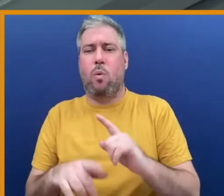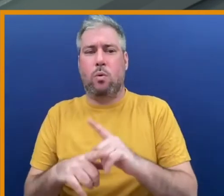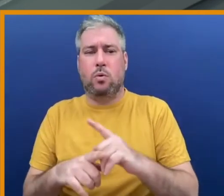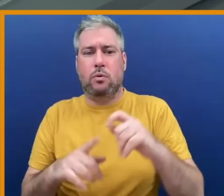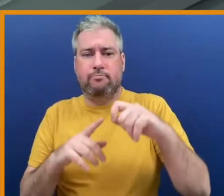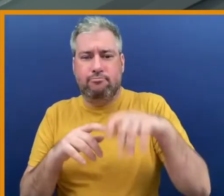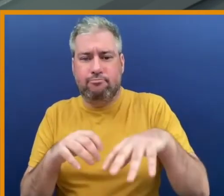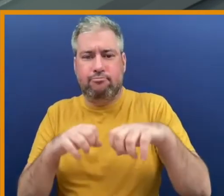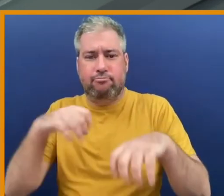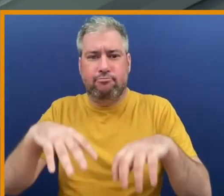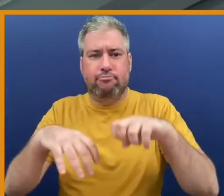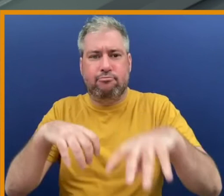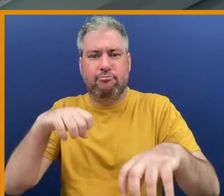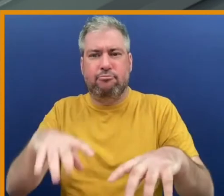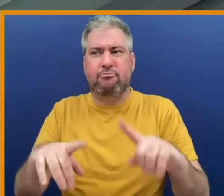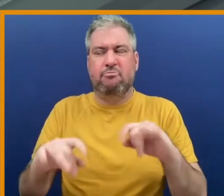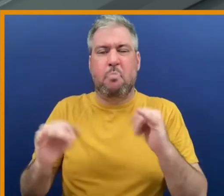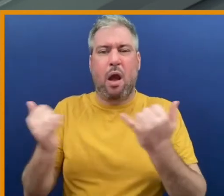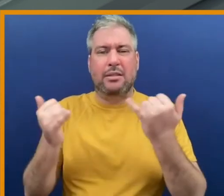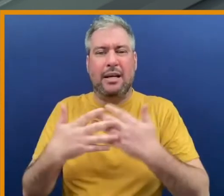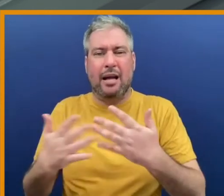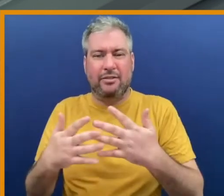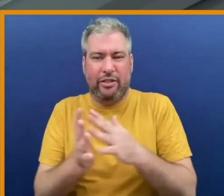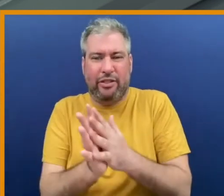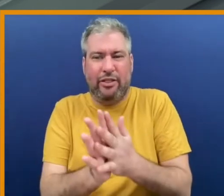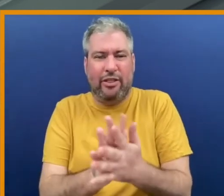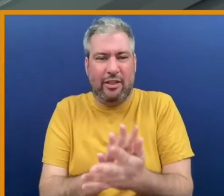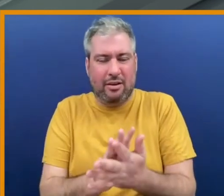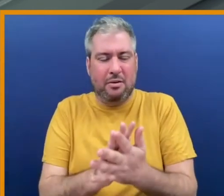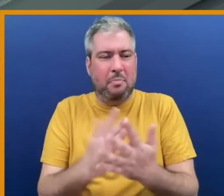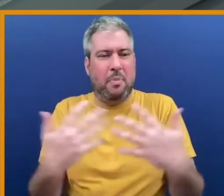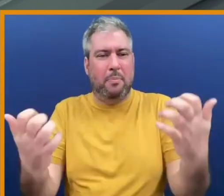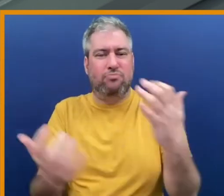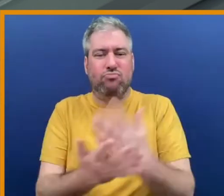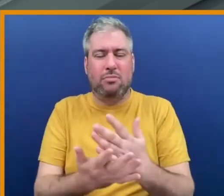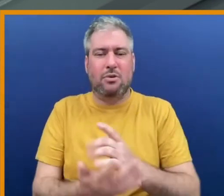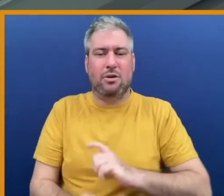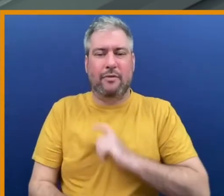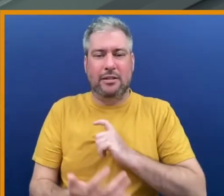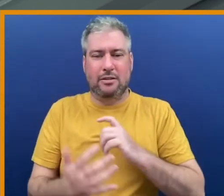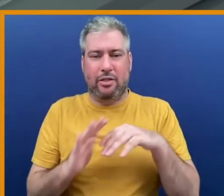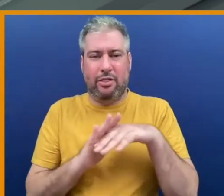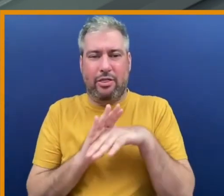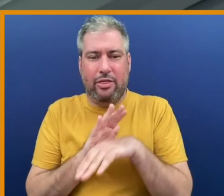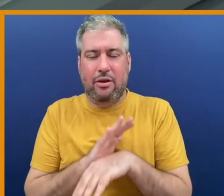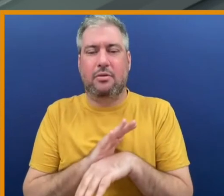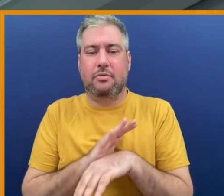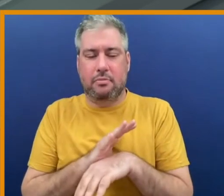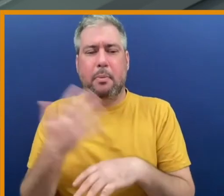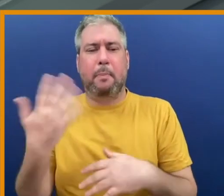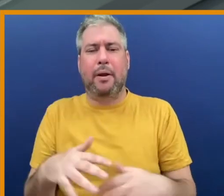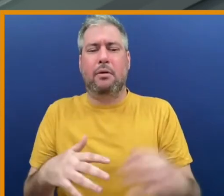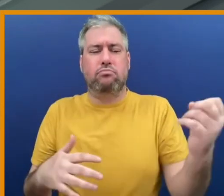and confidence. We then had contributions from Oliver Jones-Lyons from Gateshead, who rightly noted